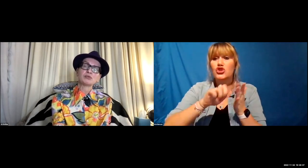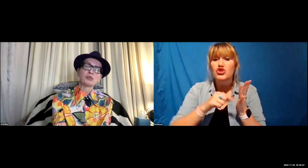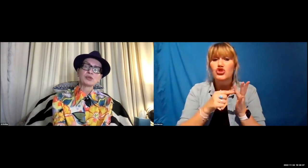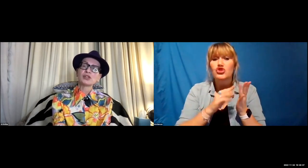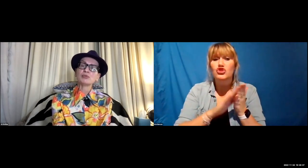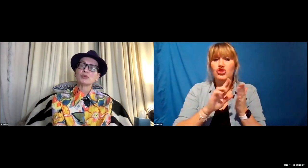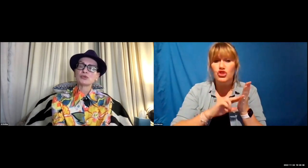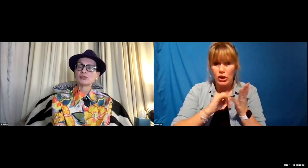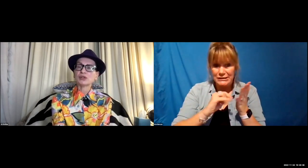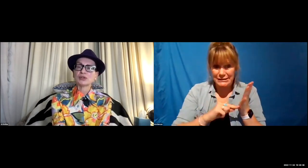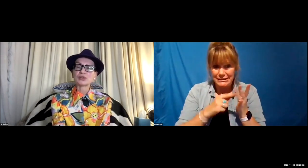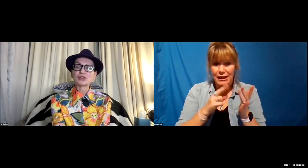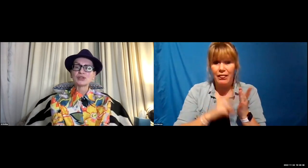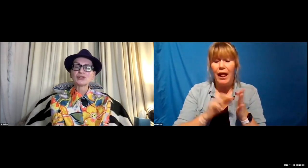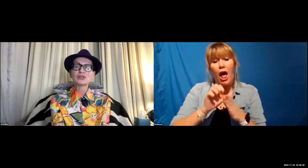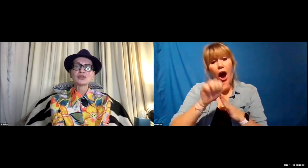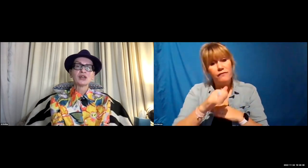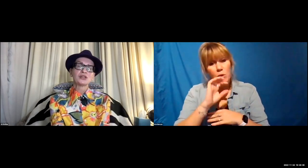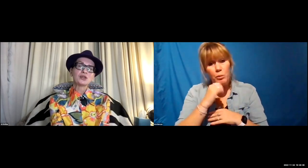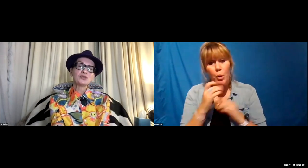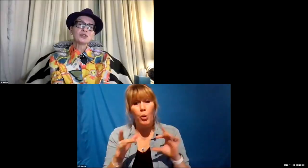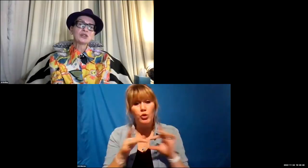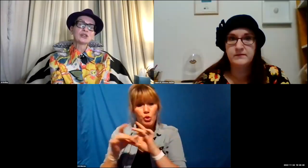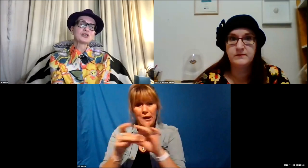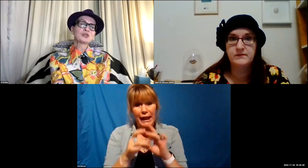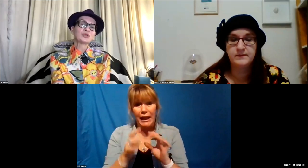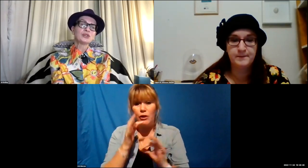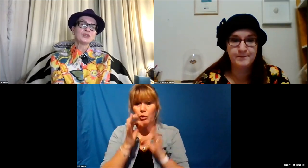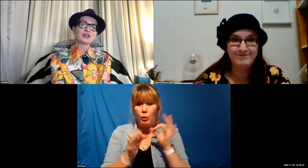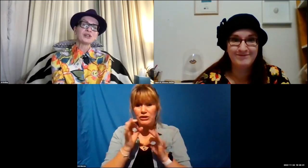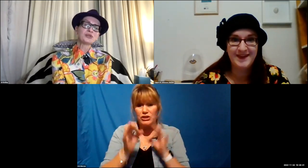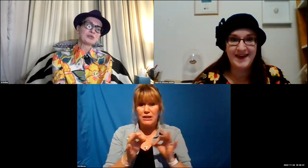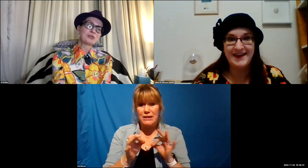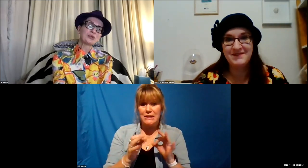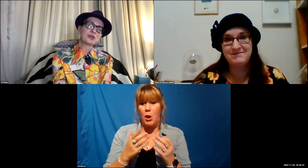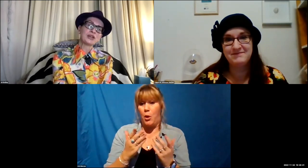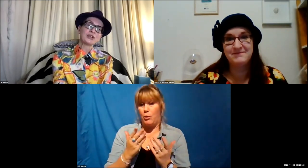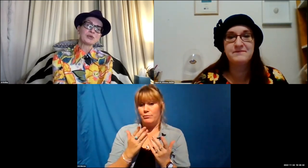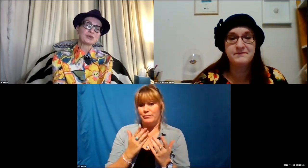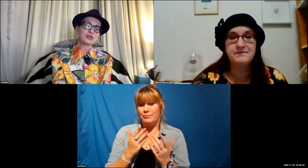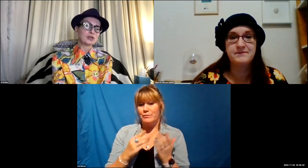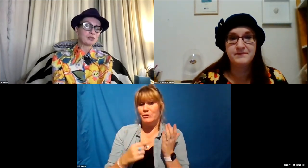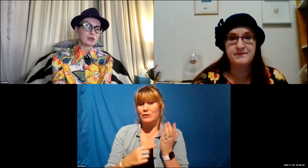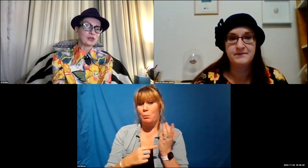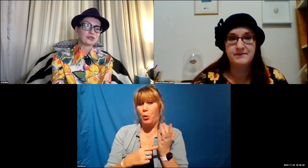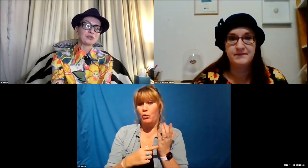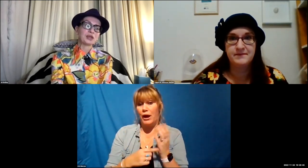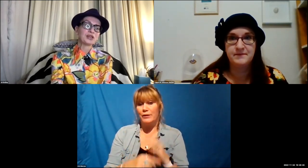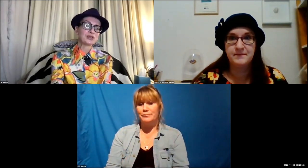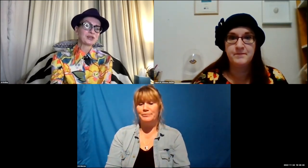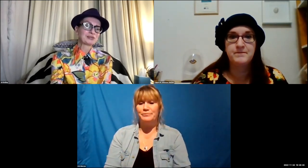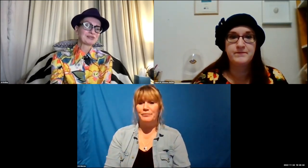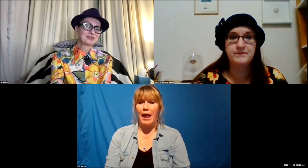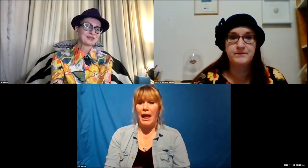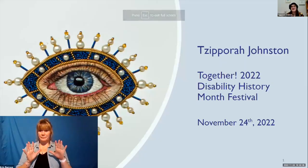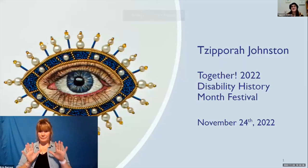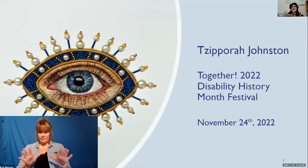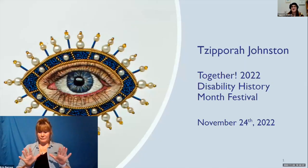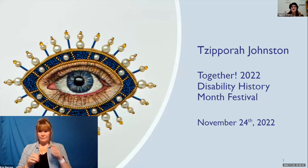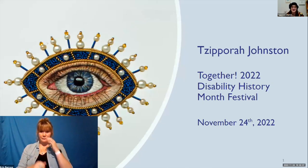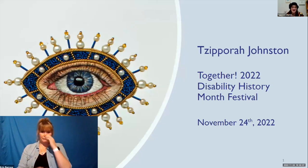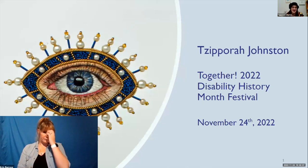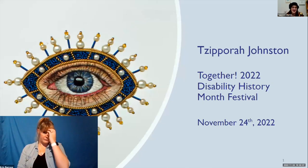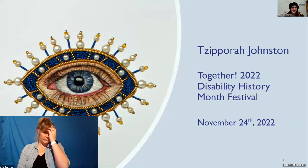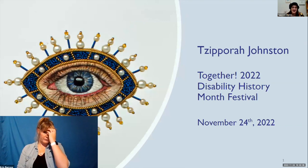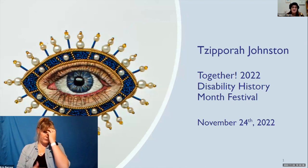questions and we'll go to hear more from the artists. So if you'd like to join us now, Tzipporah, and I will say goodbye for a minute. Thank